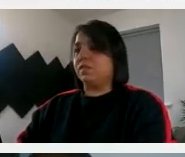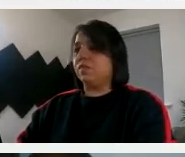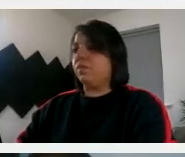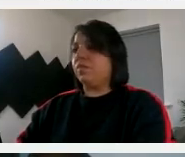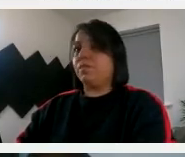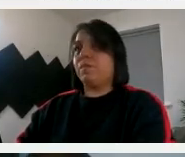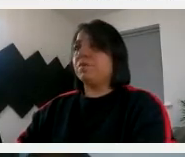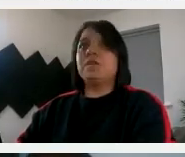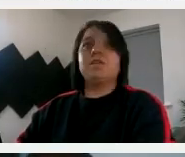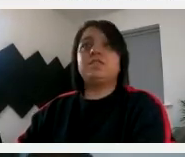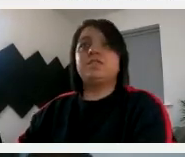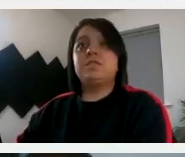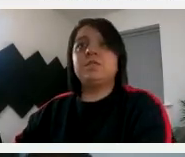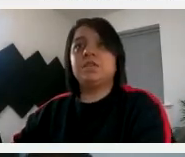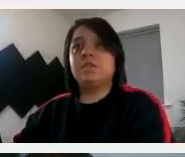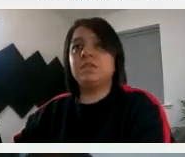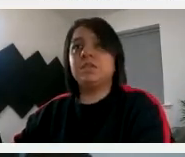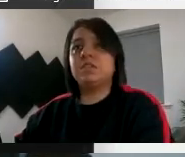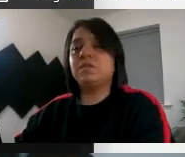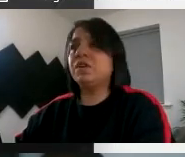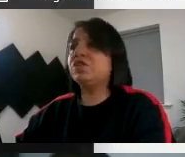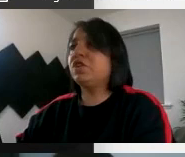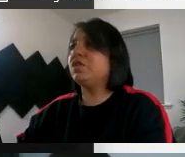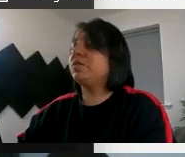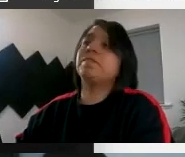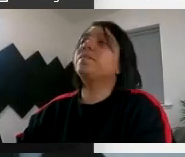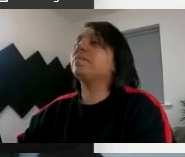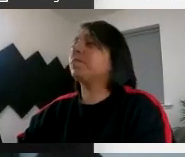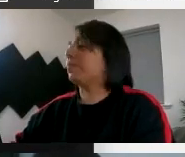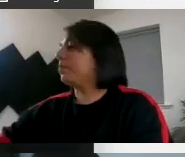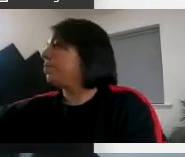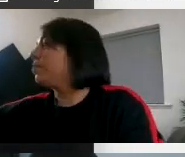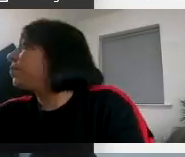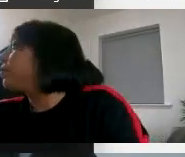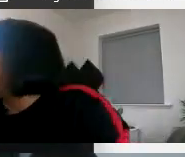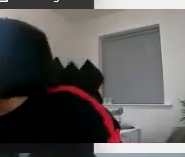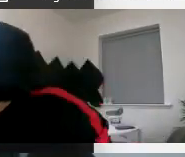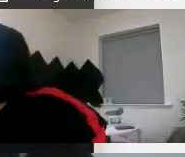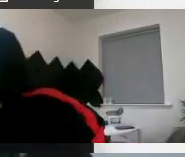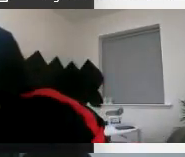So what I'm gonna do is I'm gonna show you